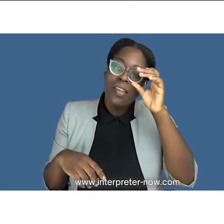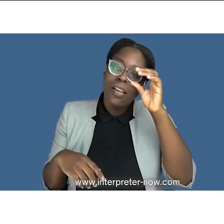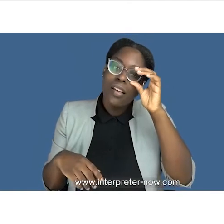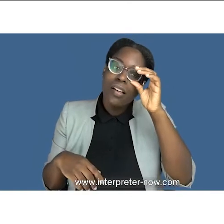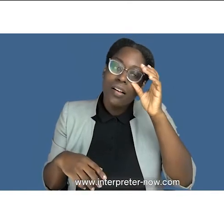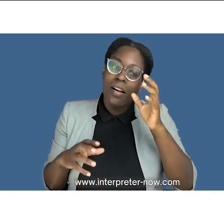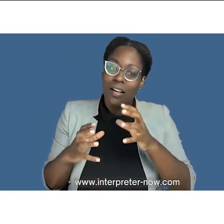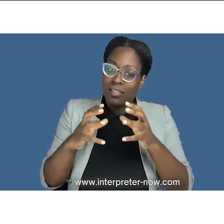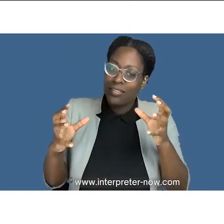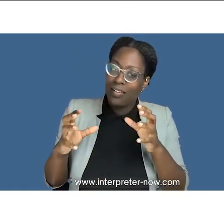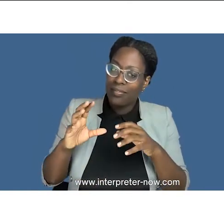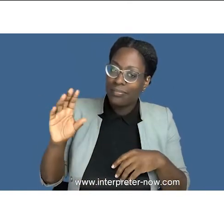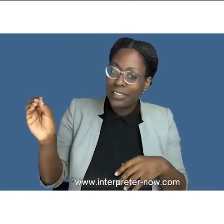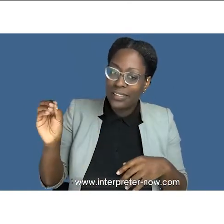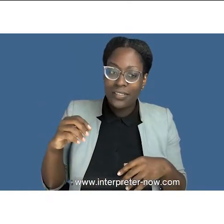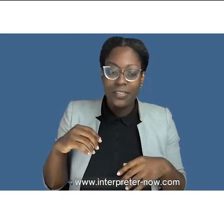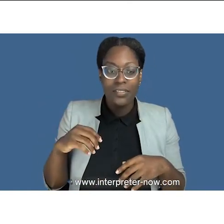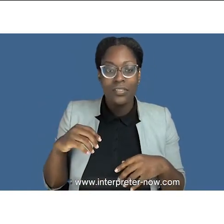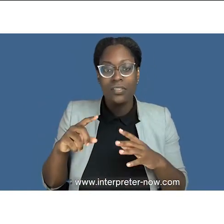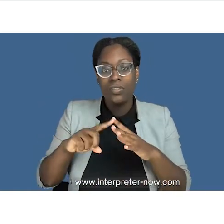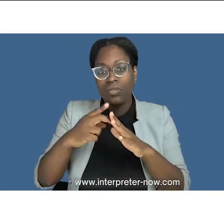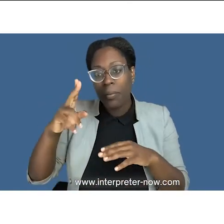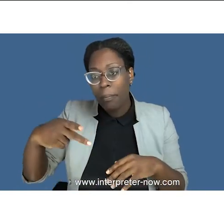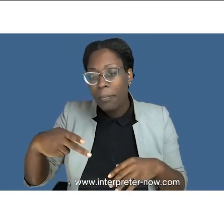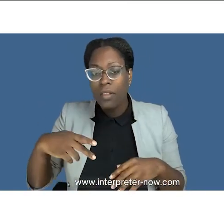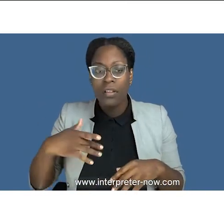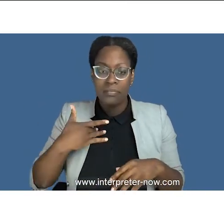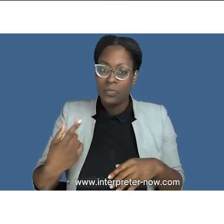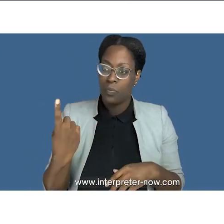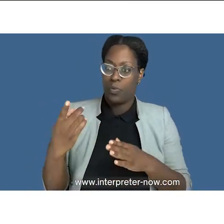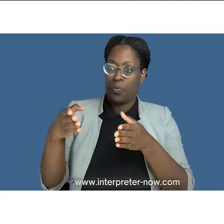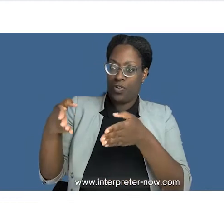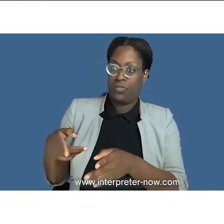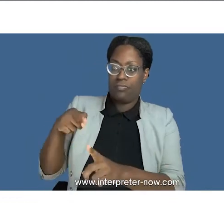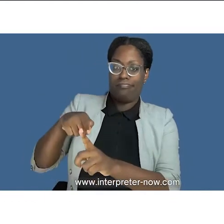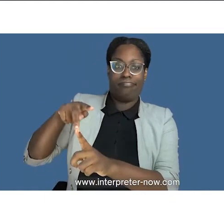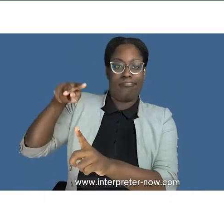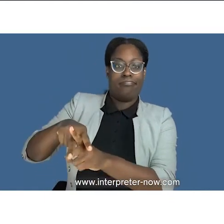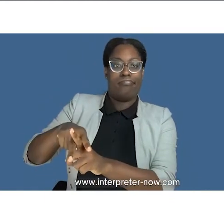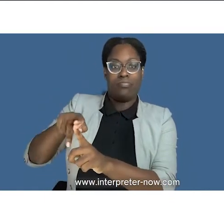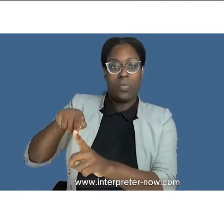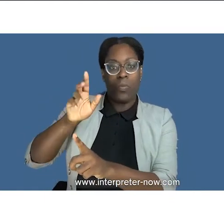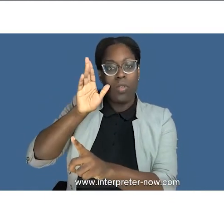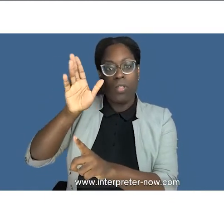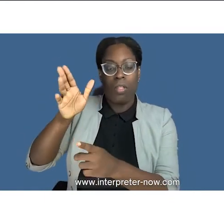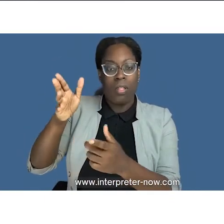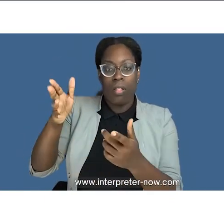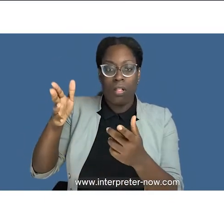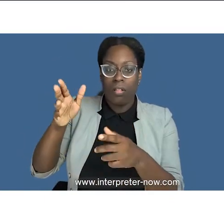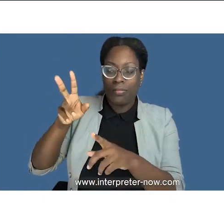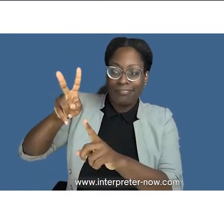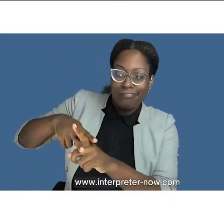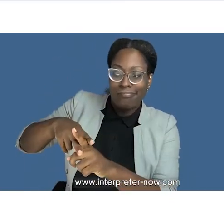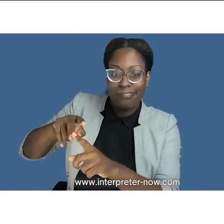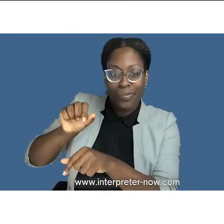inclusion for a while, and can realize that there were a lot of companies and startups where just one person was working on